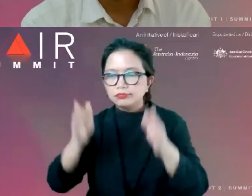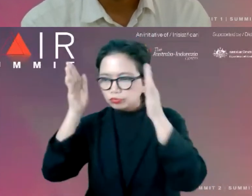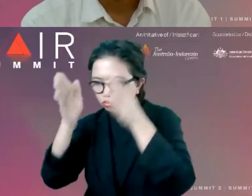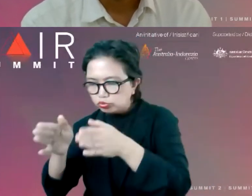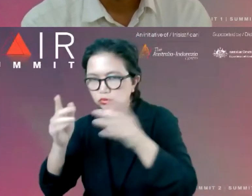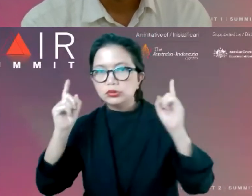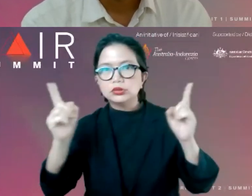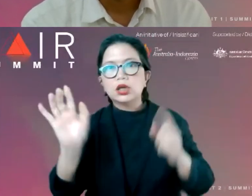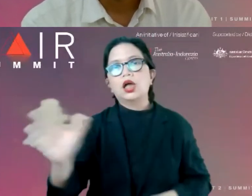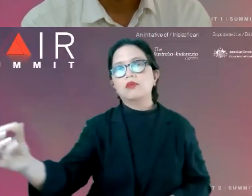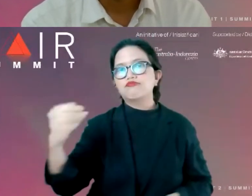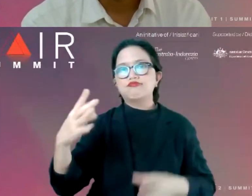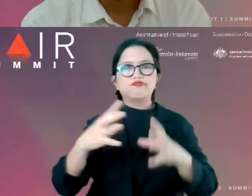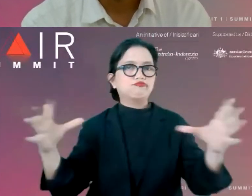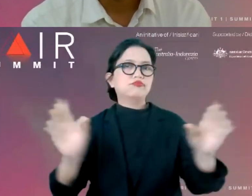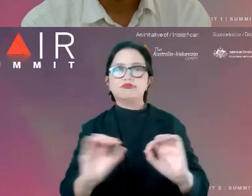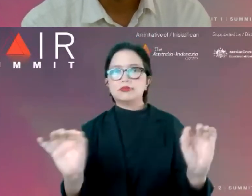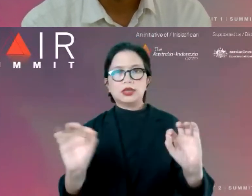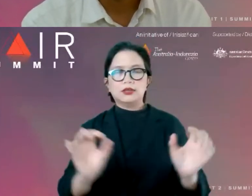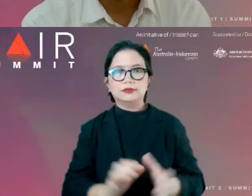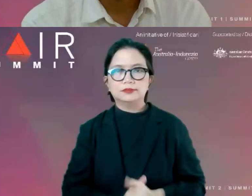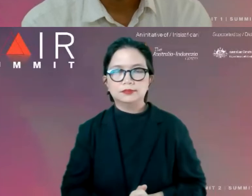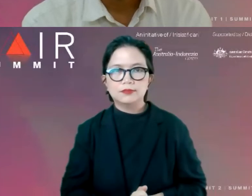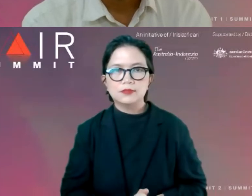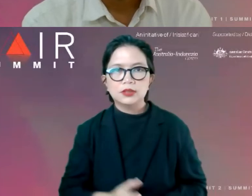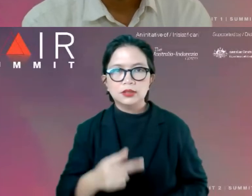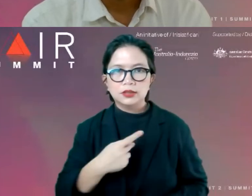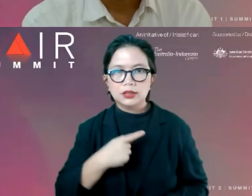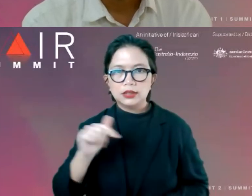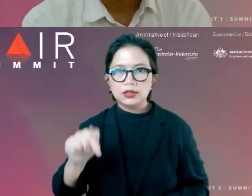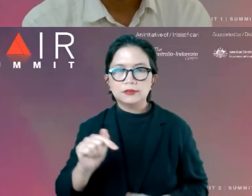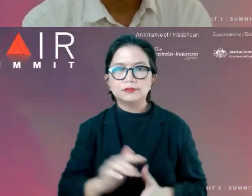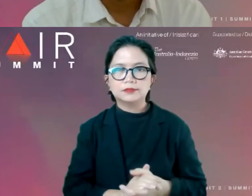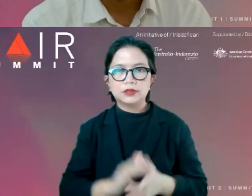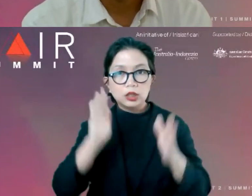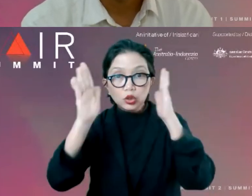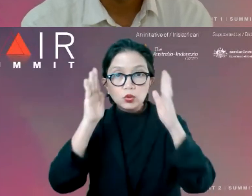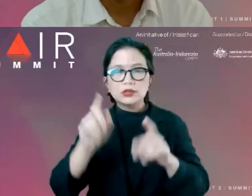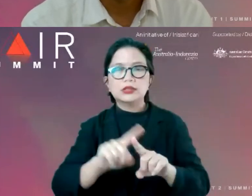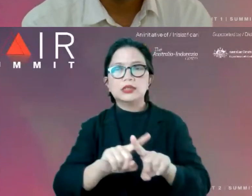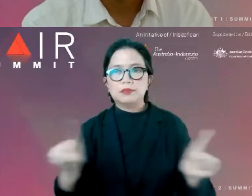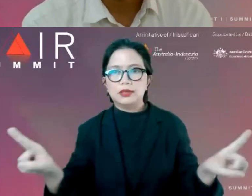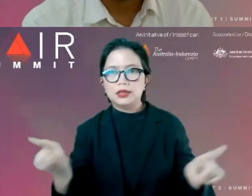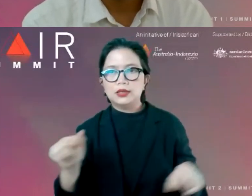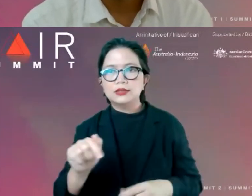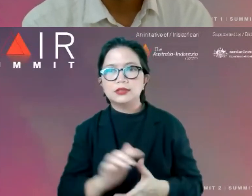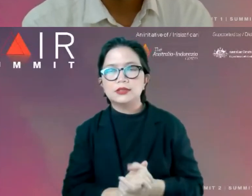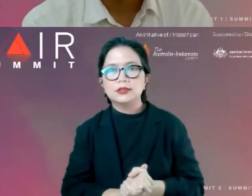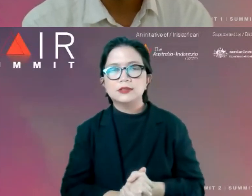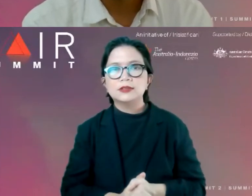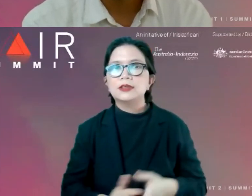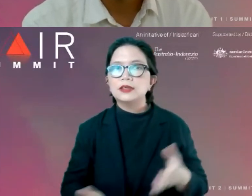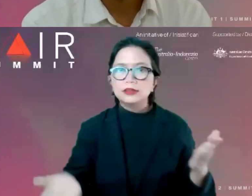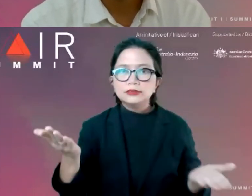Well, we are in a different situation to when your research was conducted, and that is, of course, we now have